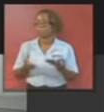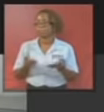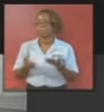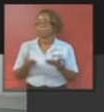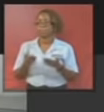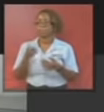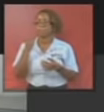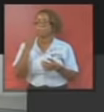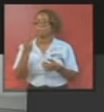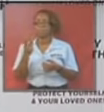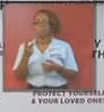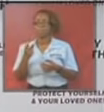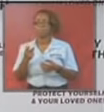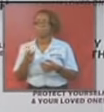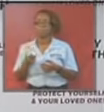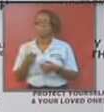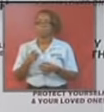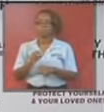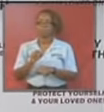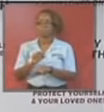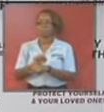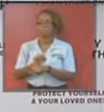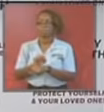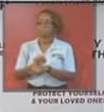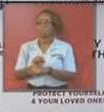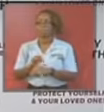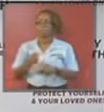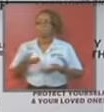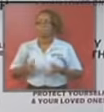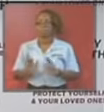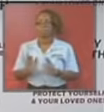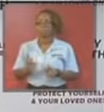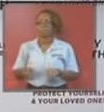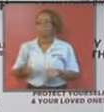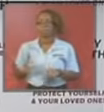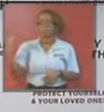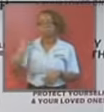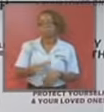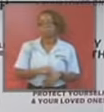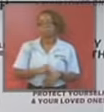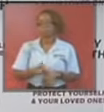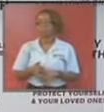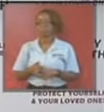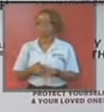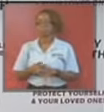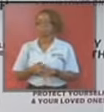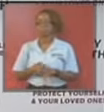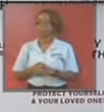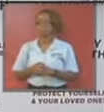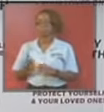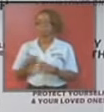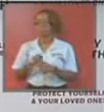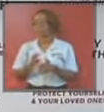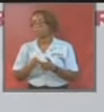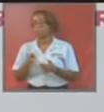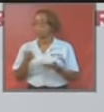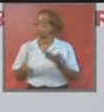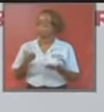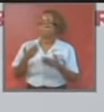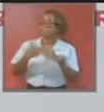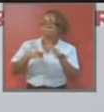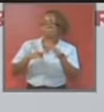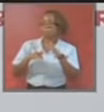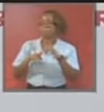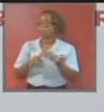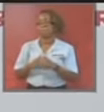other? So I think they work synergistically to provide increased support.